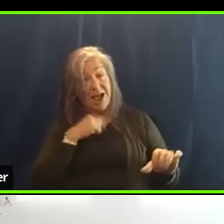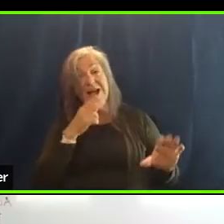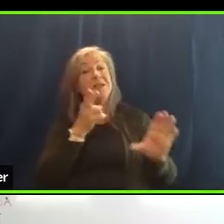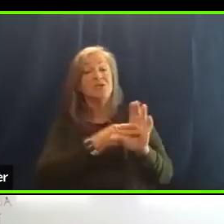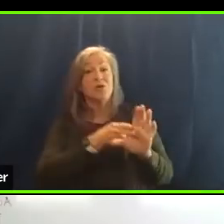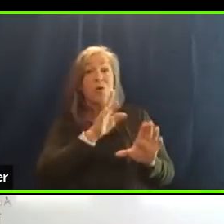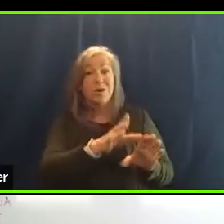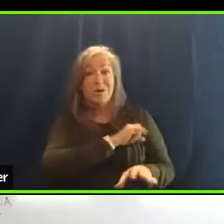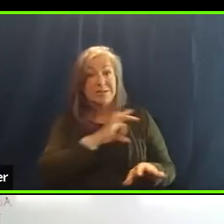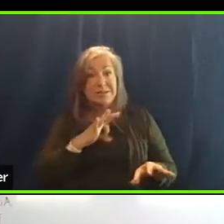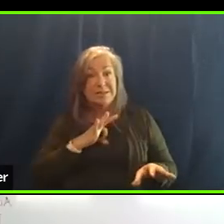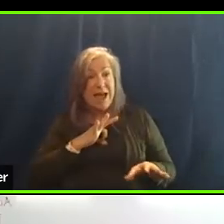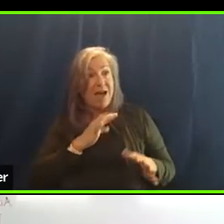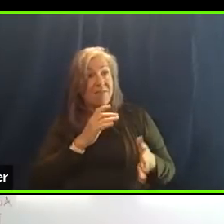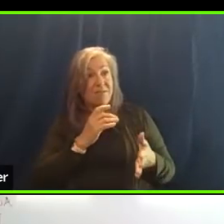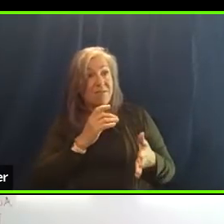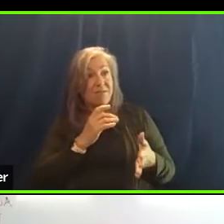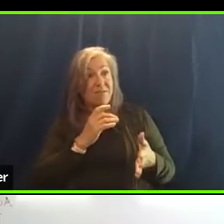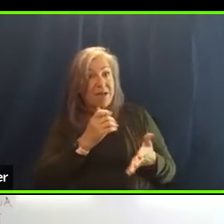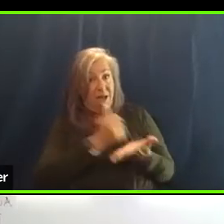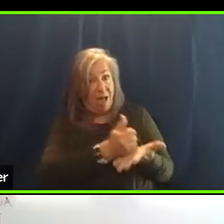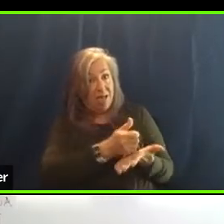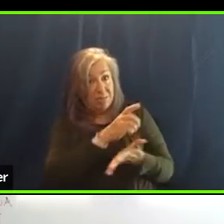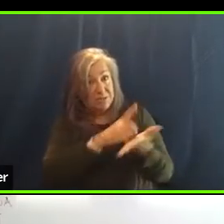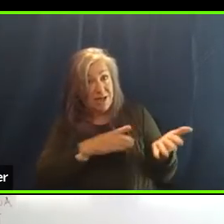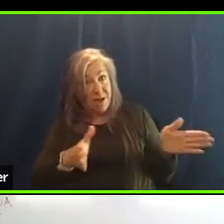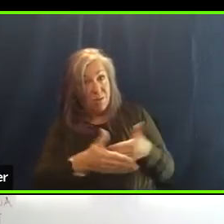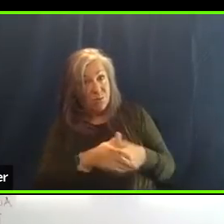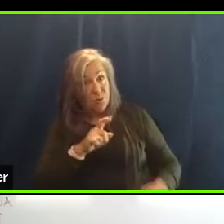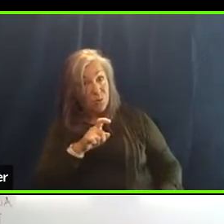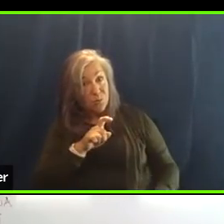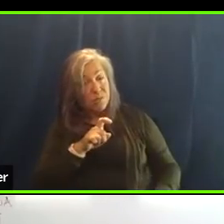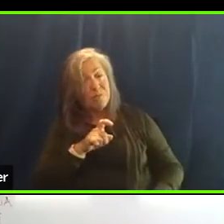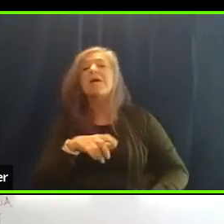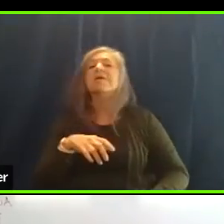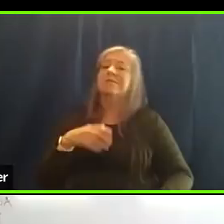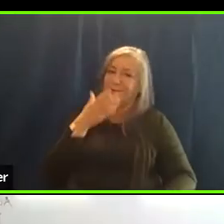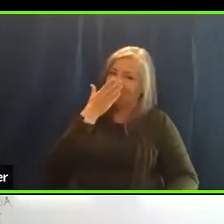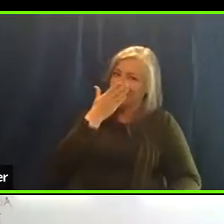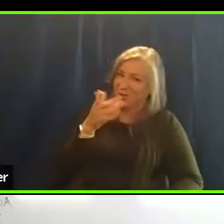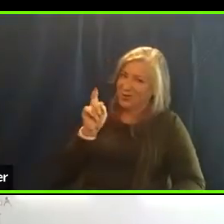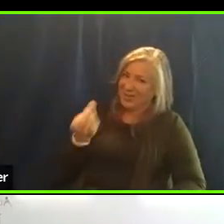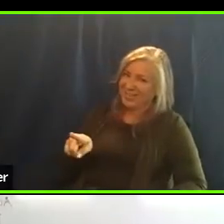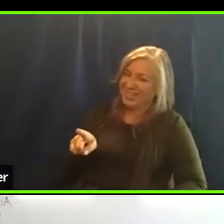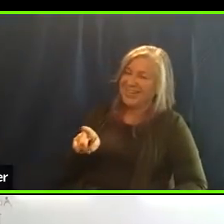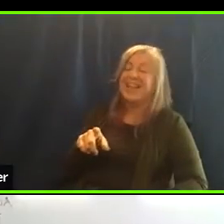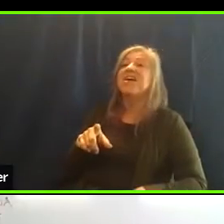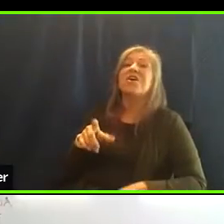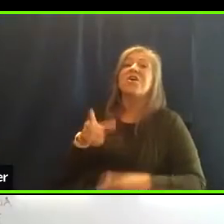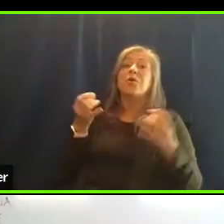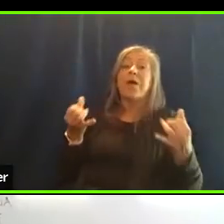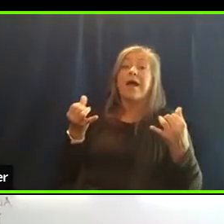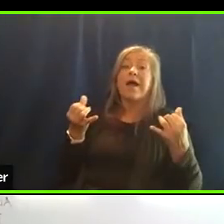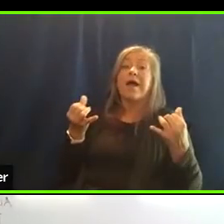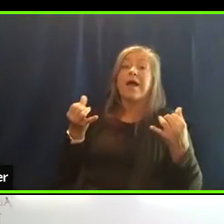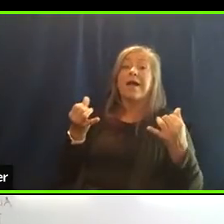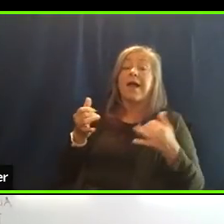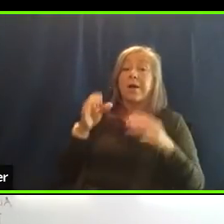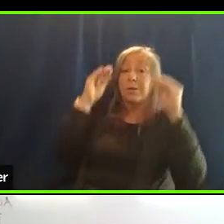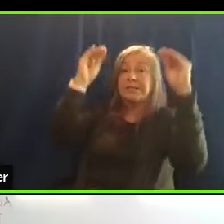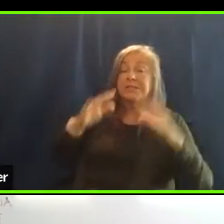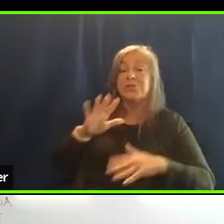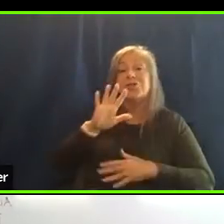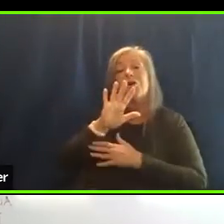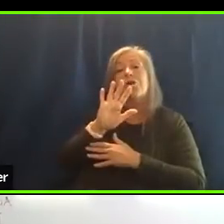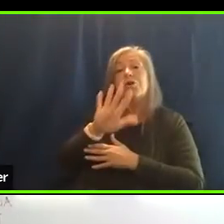staff? Yeah, that's a good question. So teaching staff, you should have on your classroom door right now a classroom setup sign. It's a